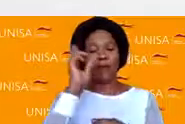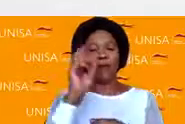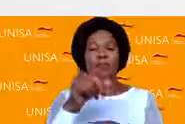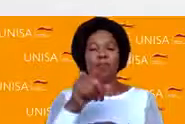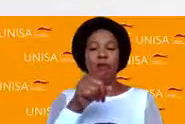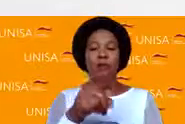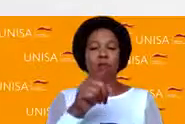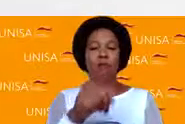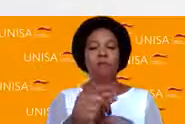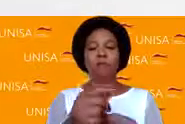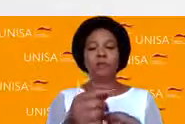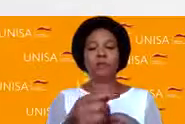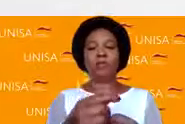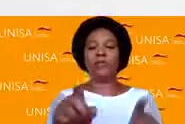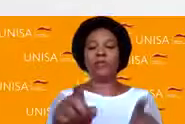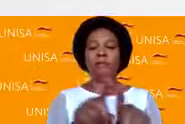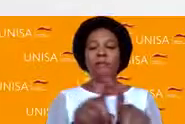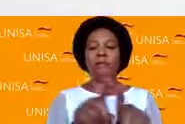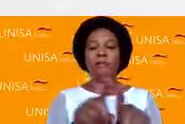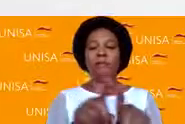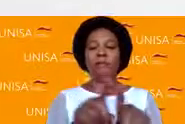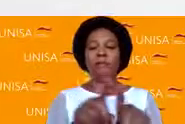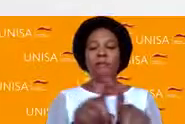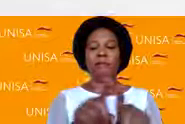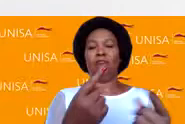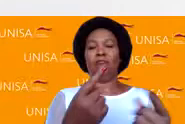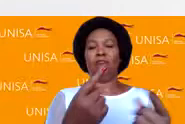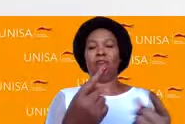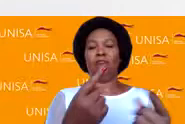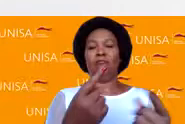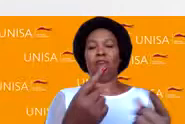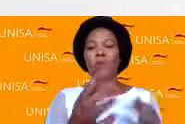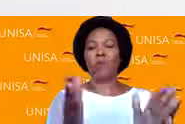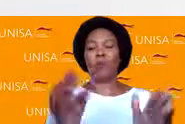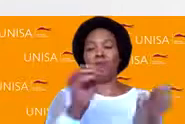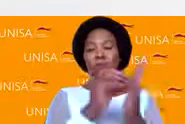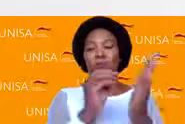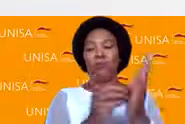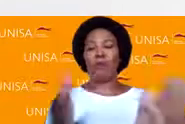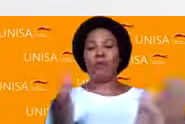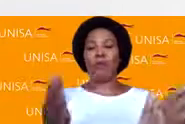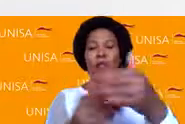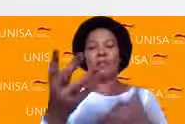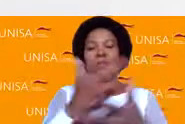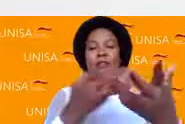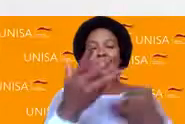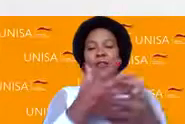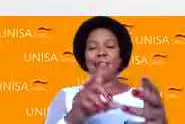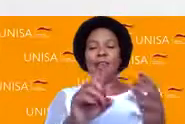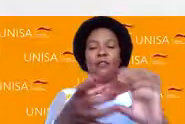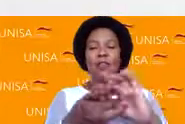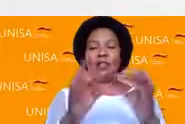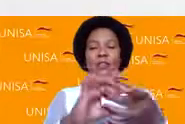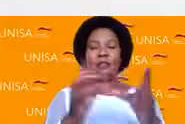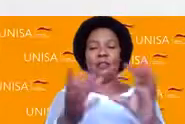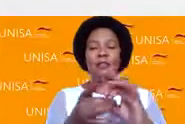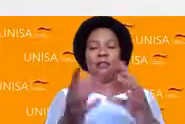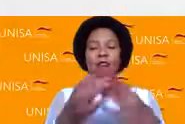URL is exactly the same one, this long URL that we're pasting into the chat. So you can just click on that link to open the